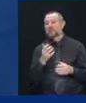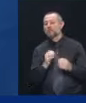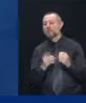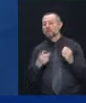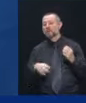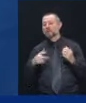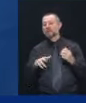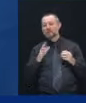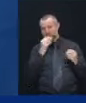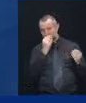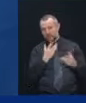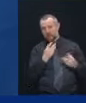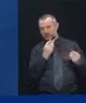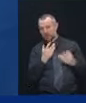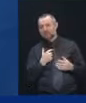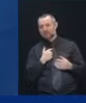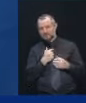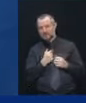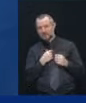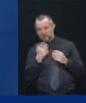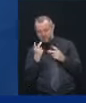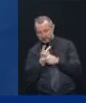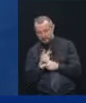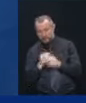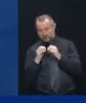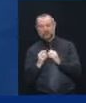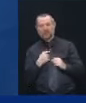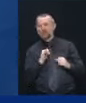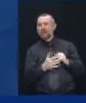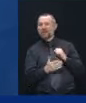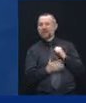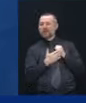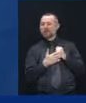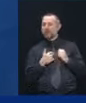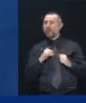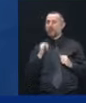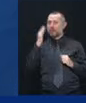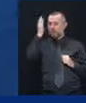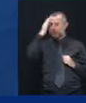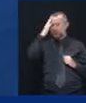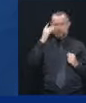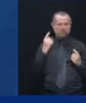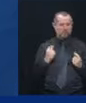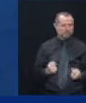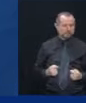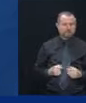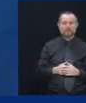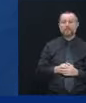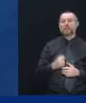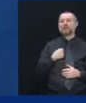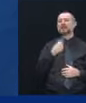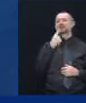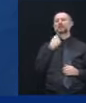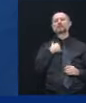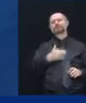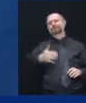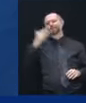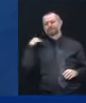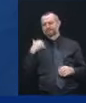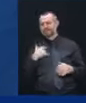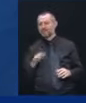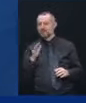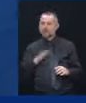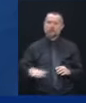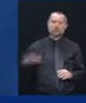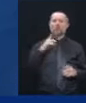administration. But we need more. And I said on day one, when this started, everyone is going to say the same thing.